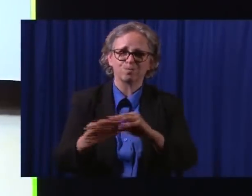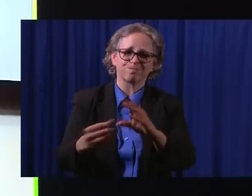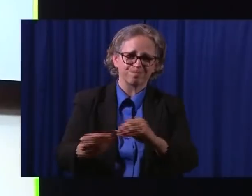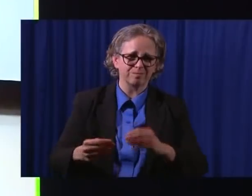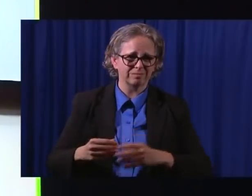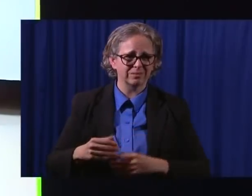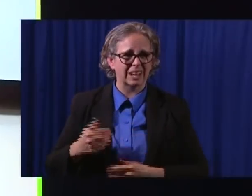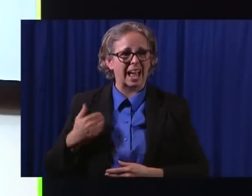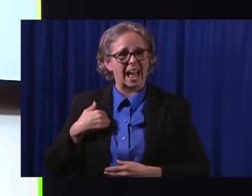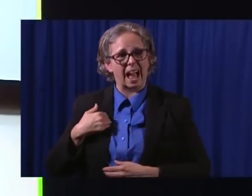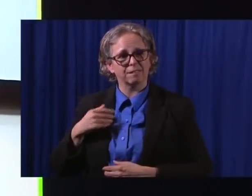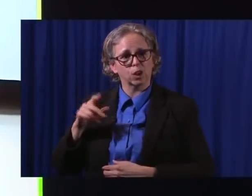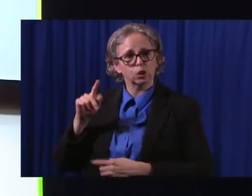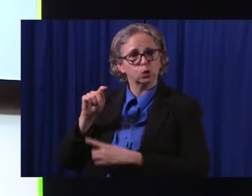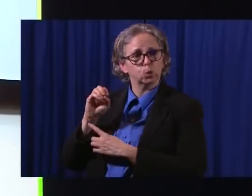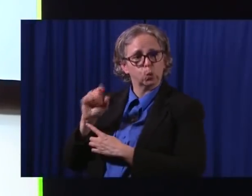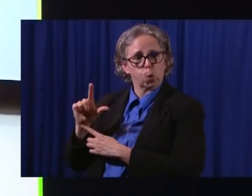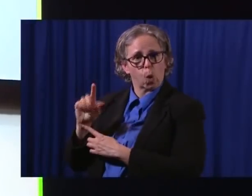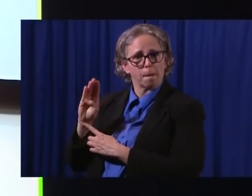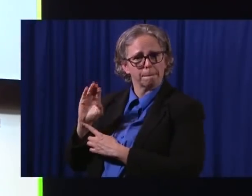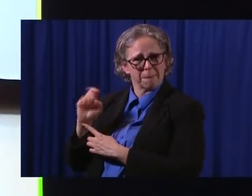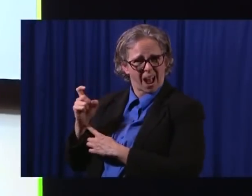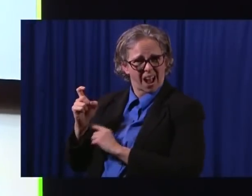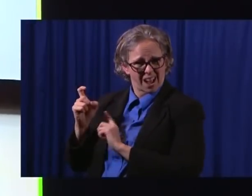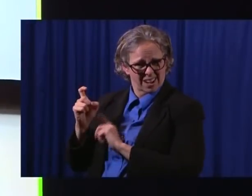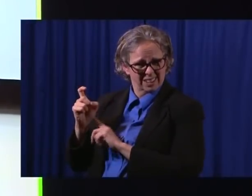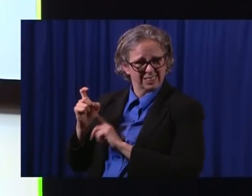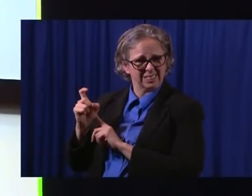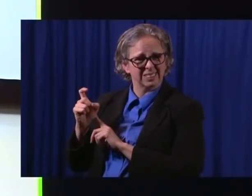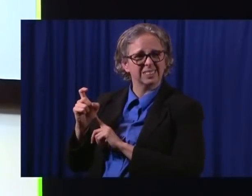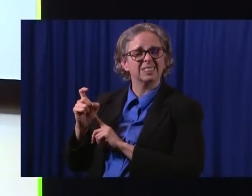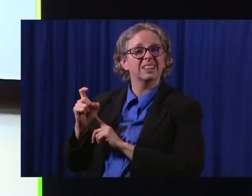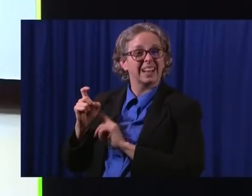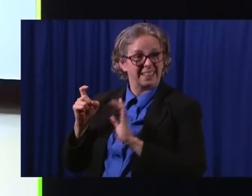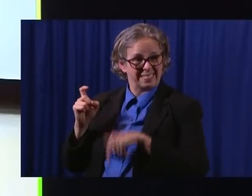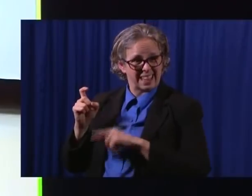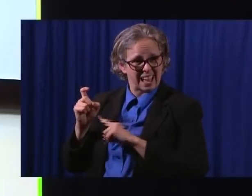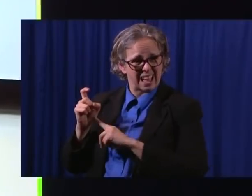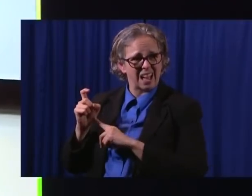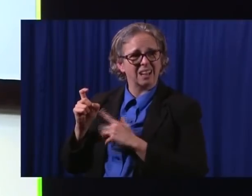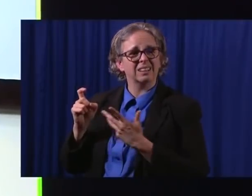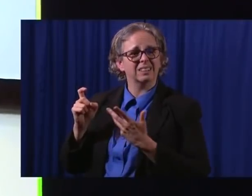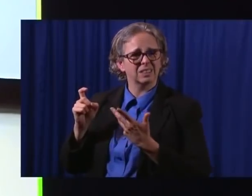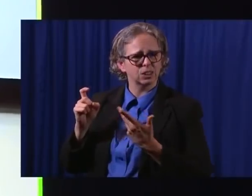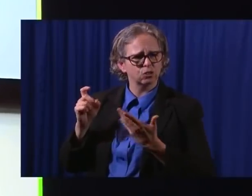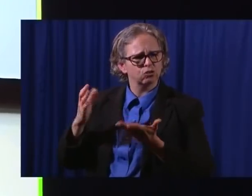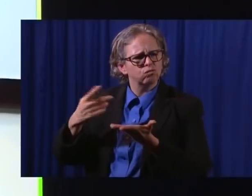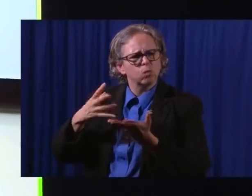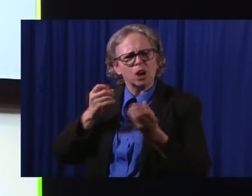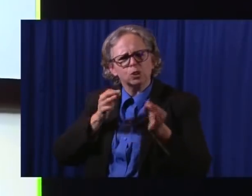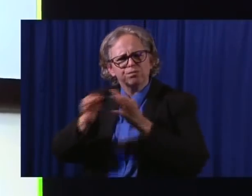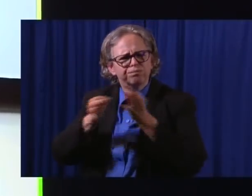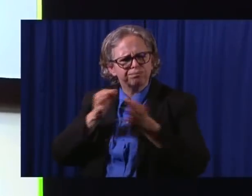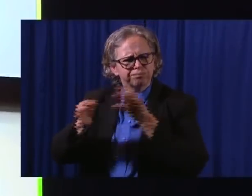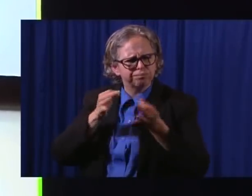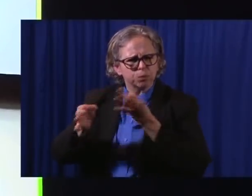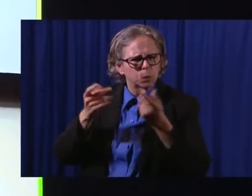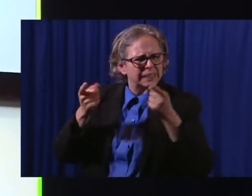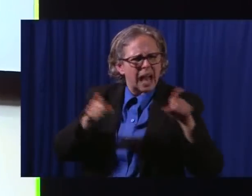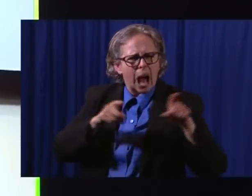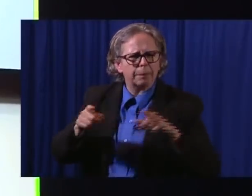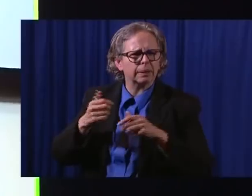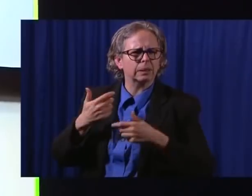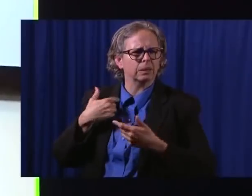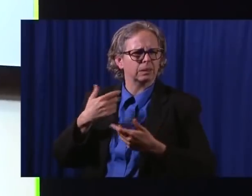o'clock briefings. And they're allowing us not only to just talk about the things that are important,